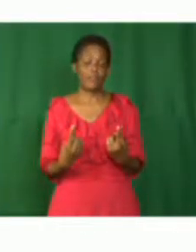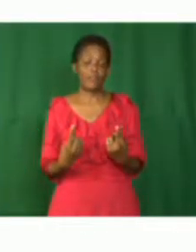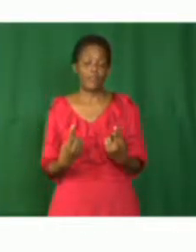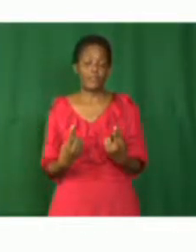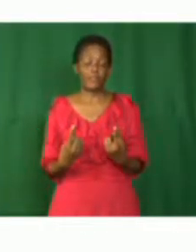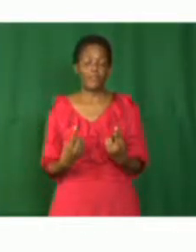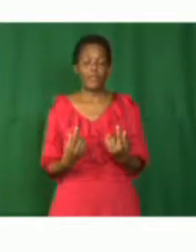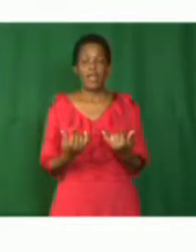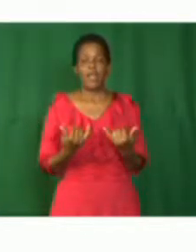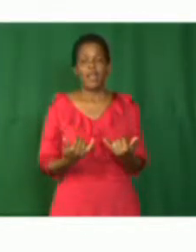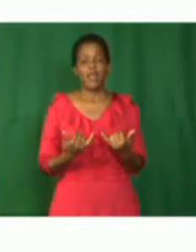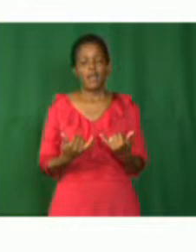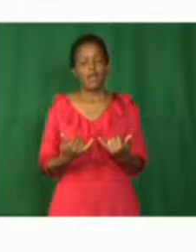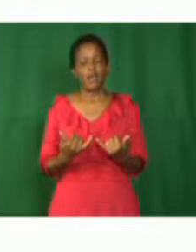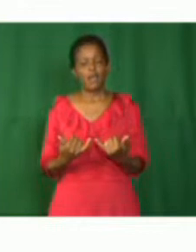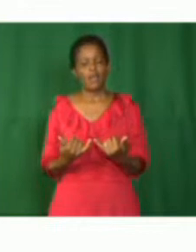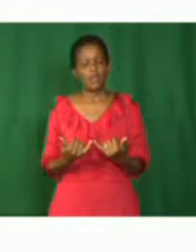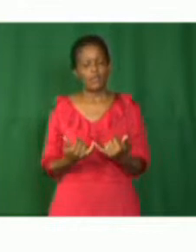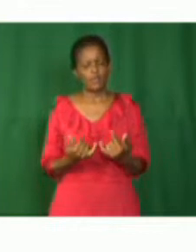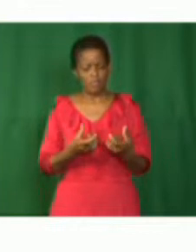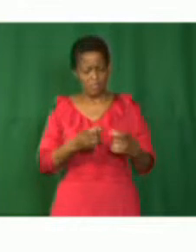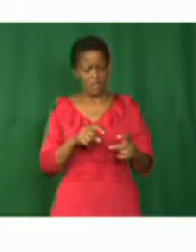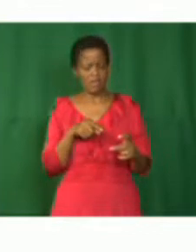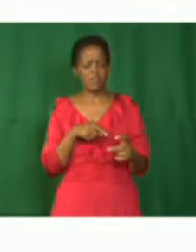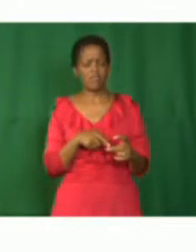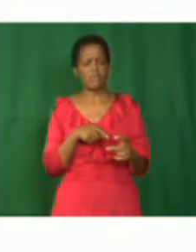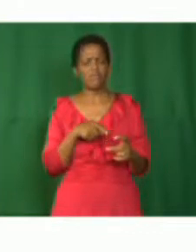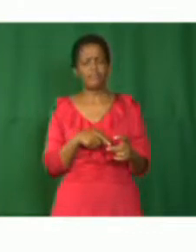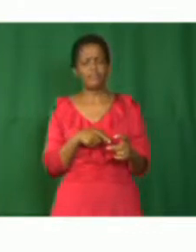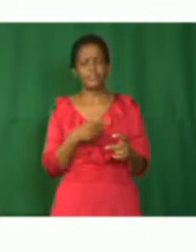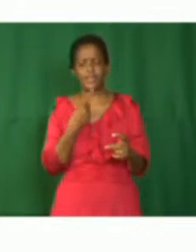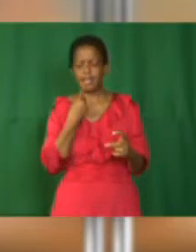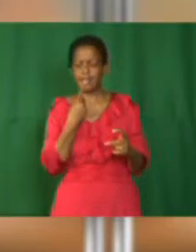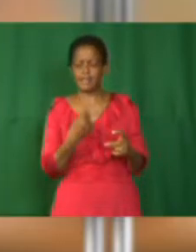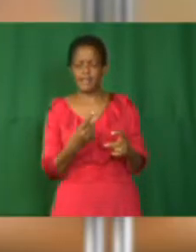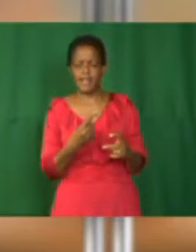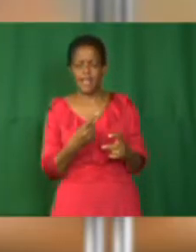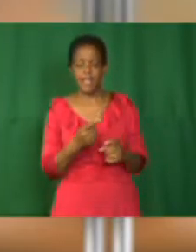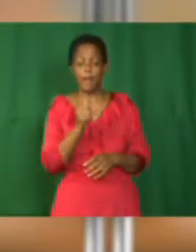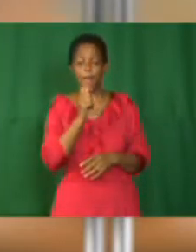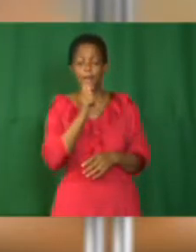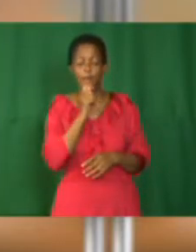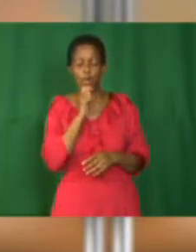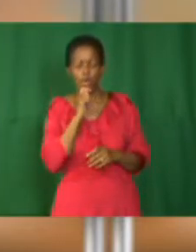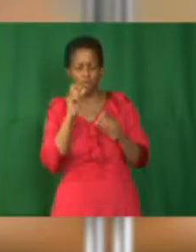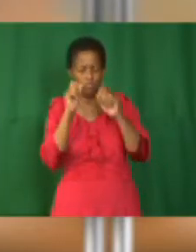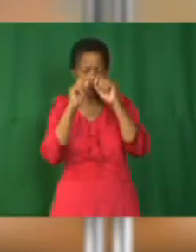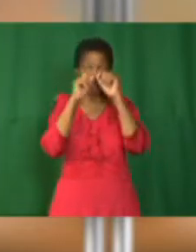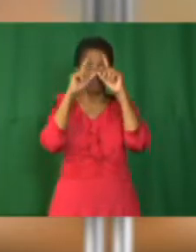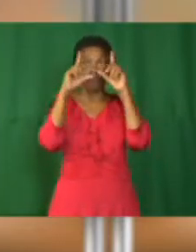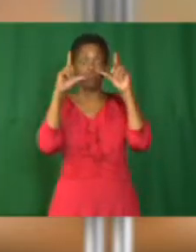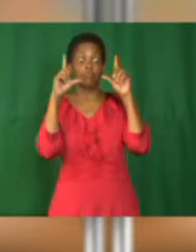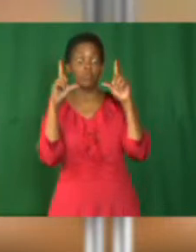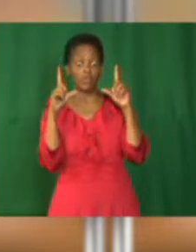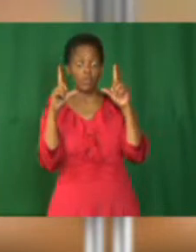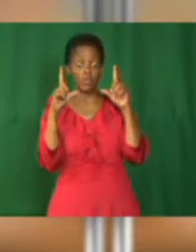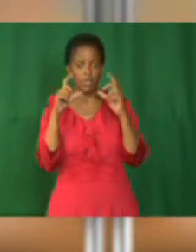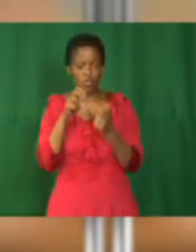at this paragraph here. It says, we woke up in the morning.